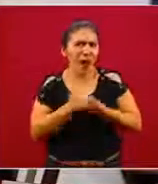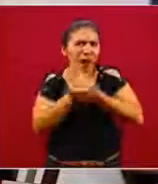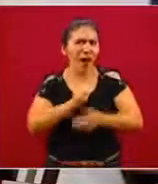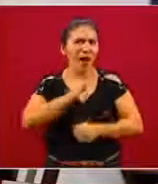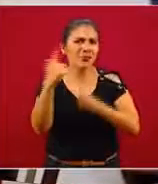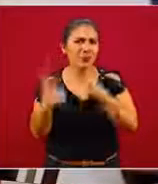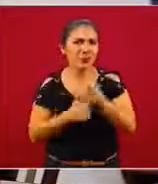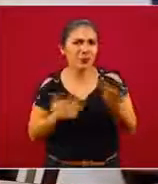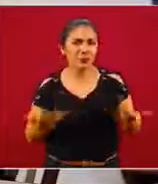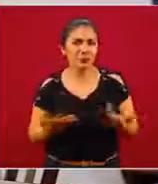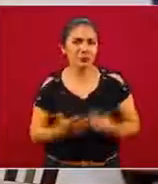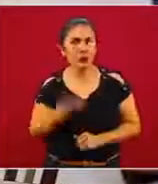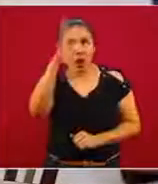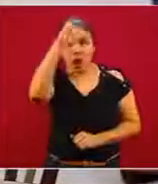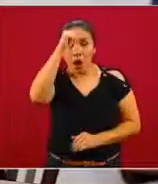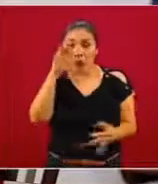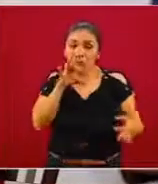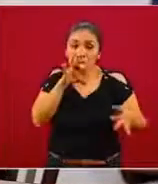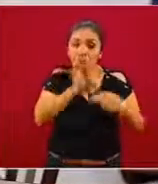do something.